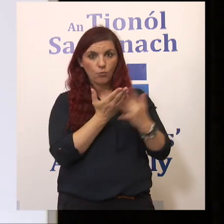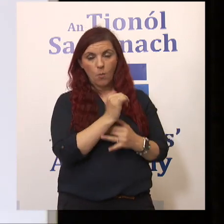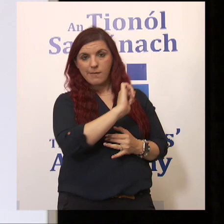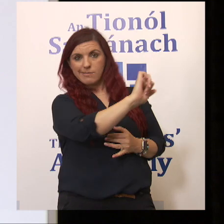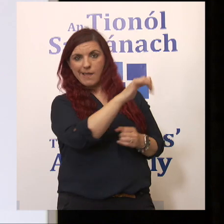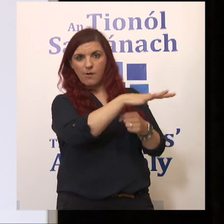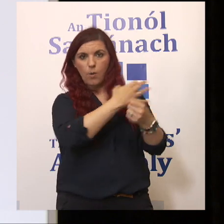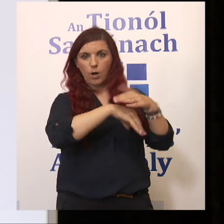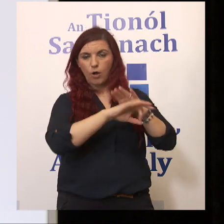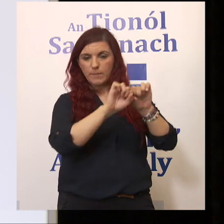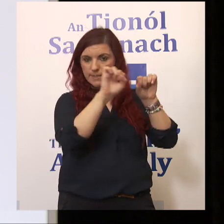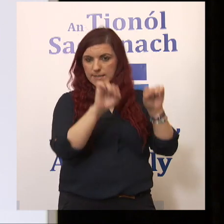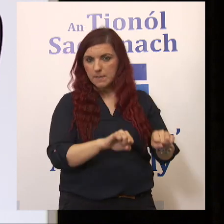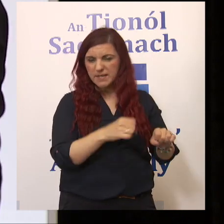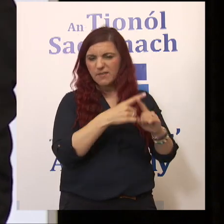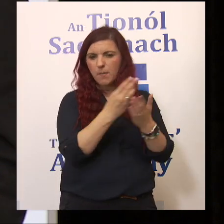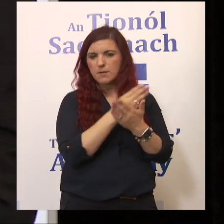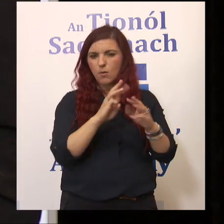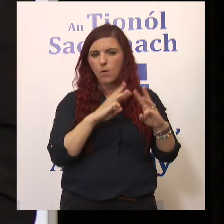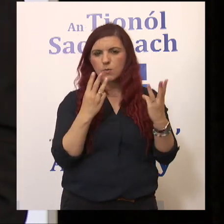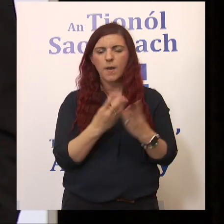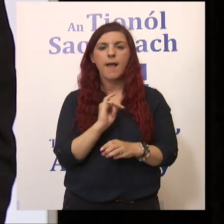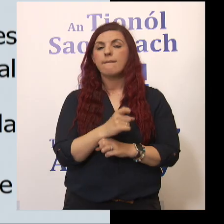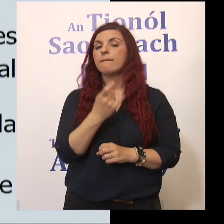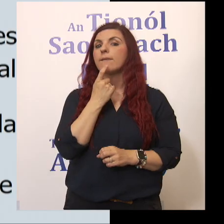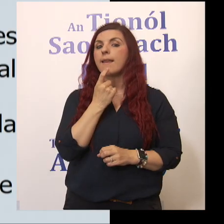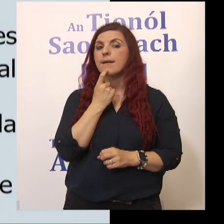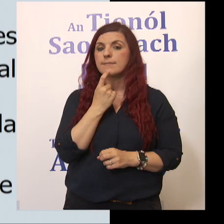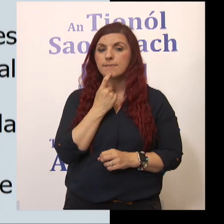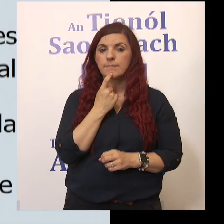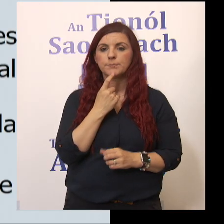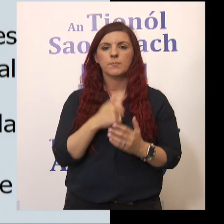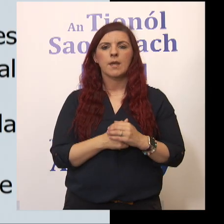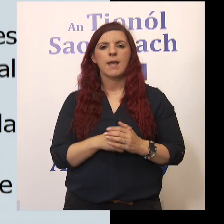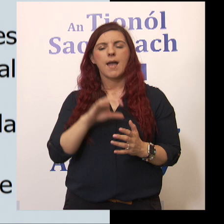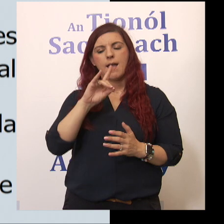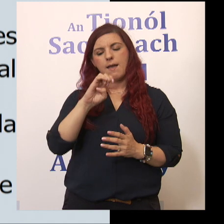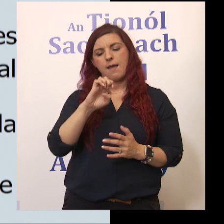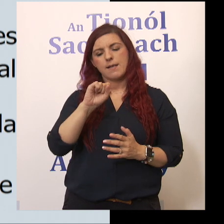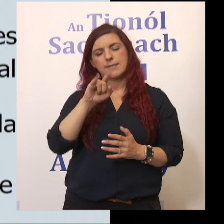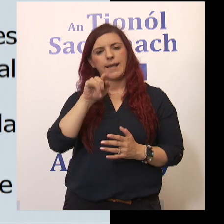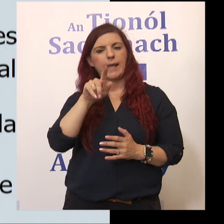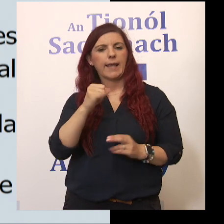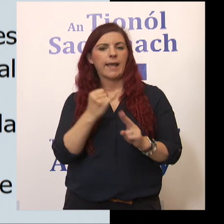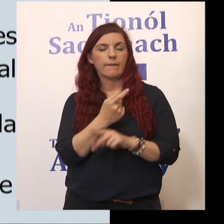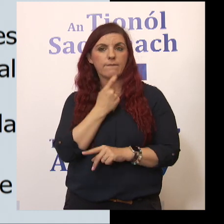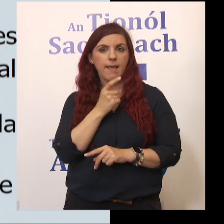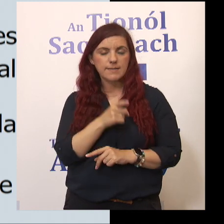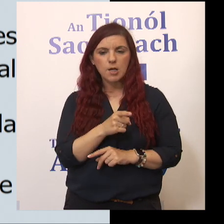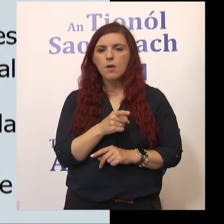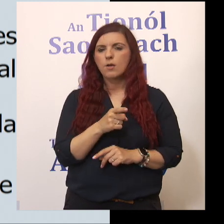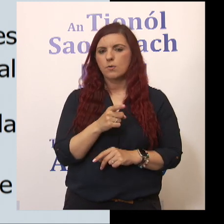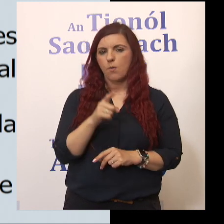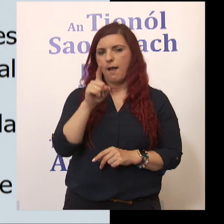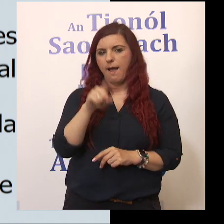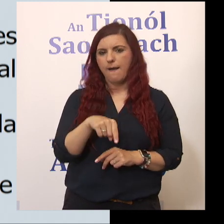system in other parts of the world. So in Helsinki in Finland, for example, some of the same things that are done at local government levels, but some additional things as well